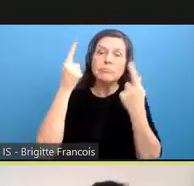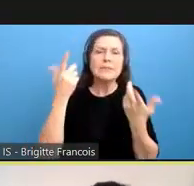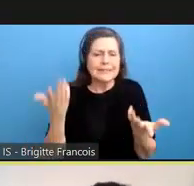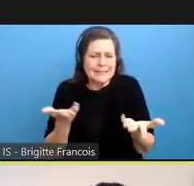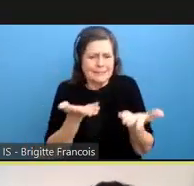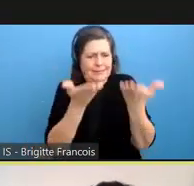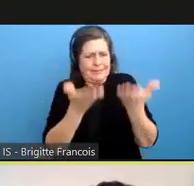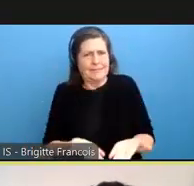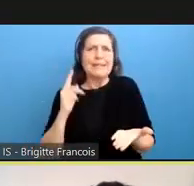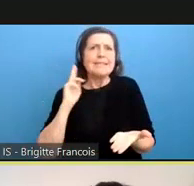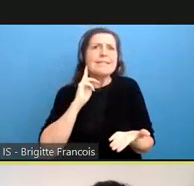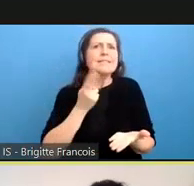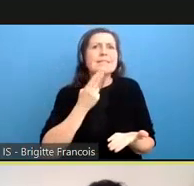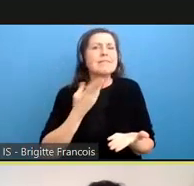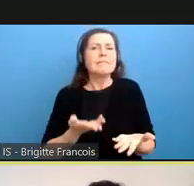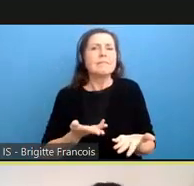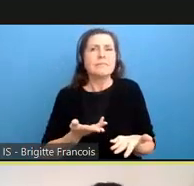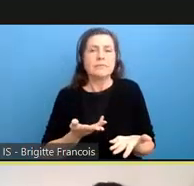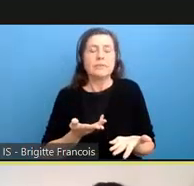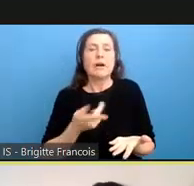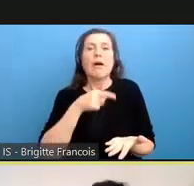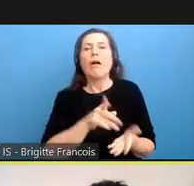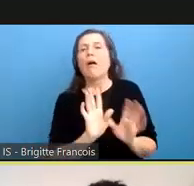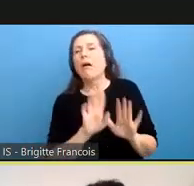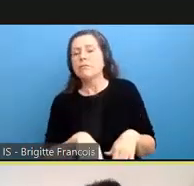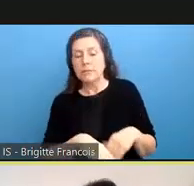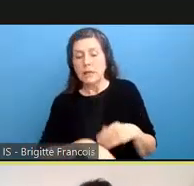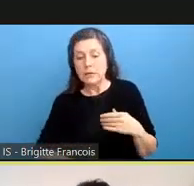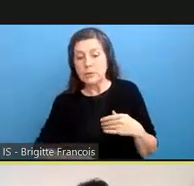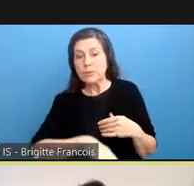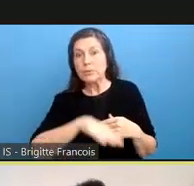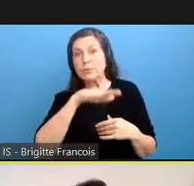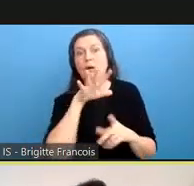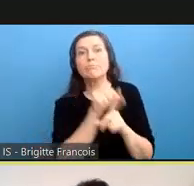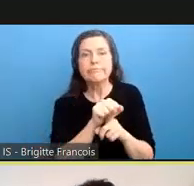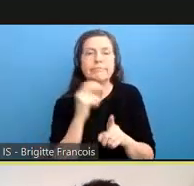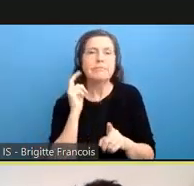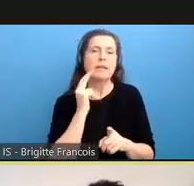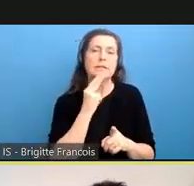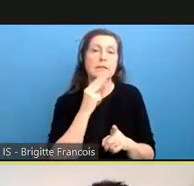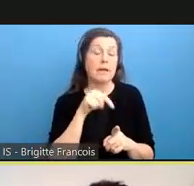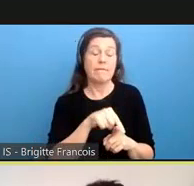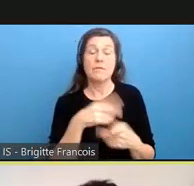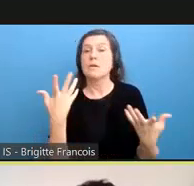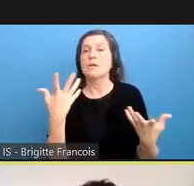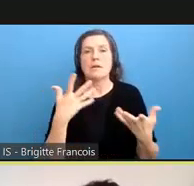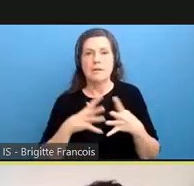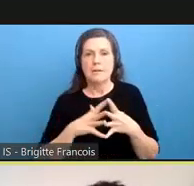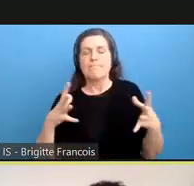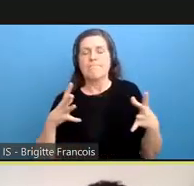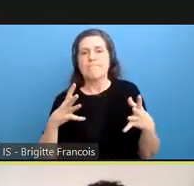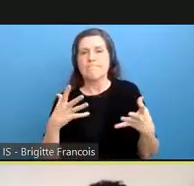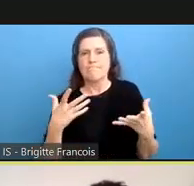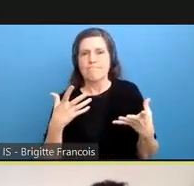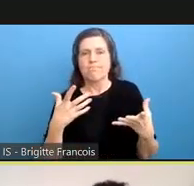also results in delayed diagnosis. So again, that would then help address some of the